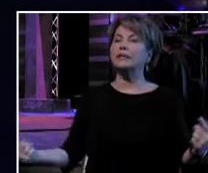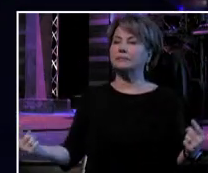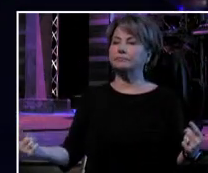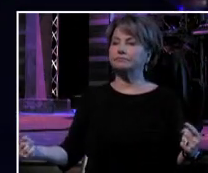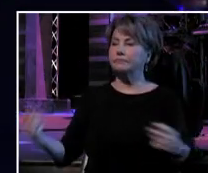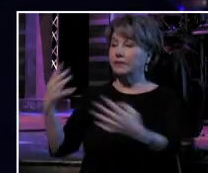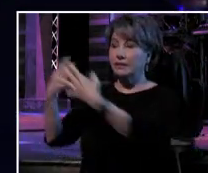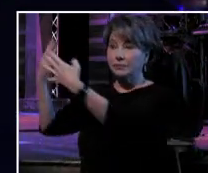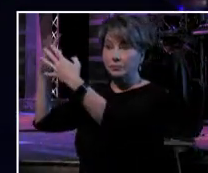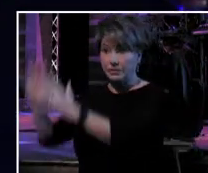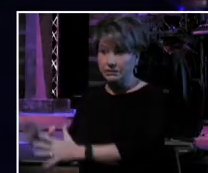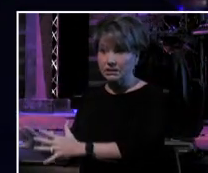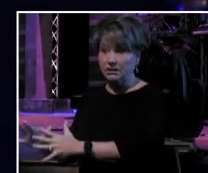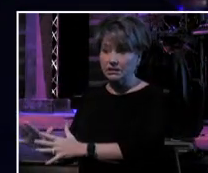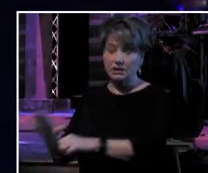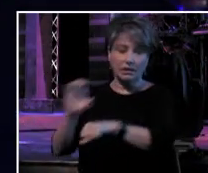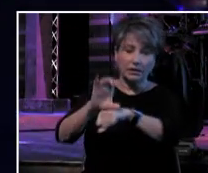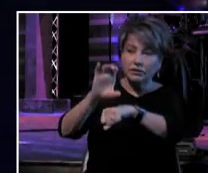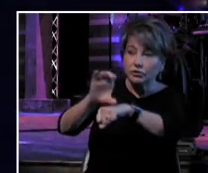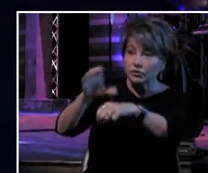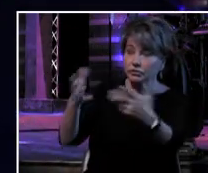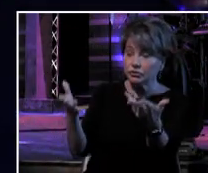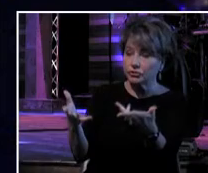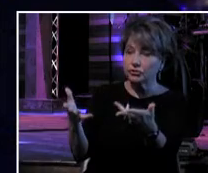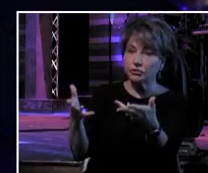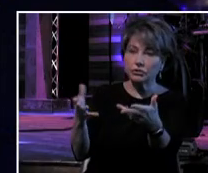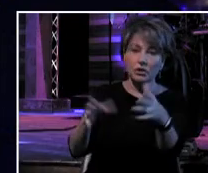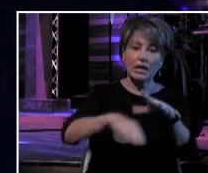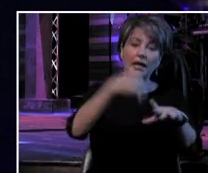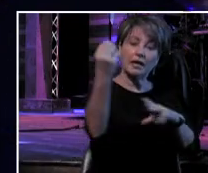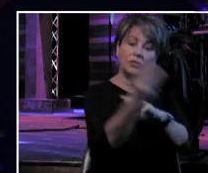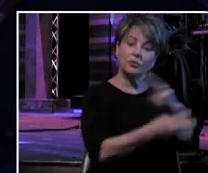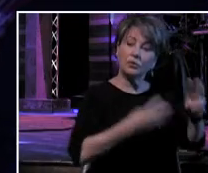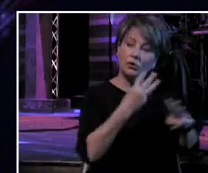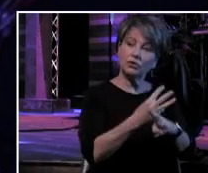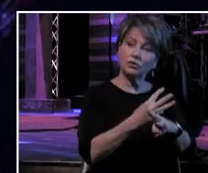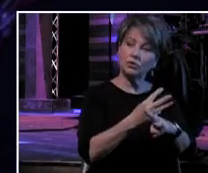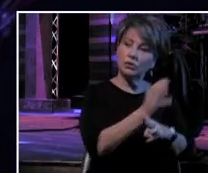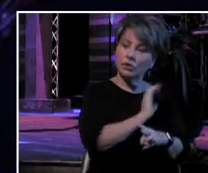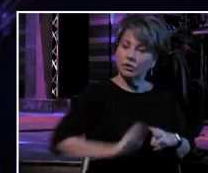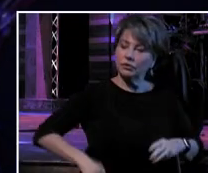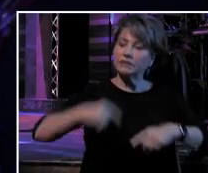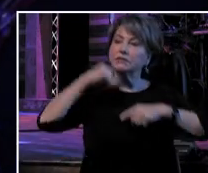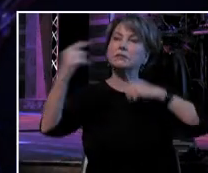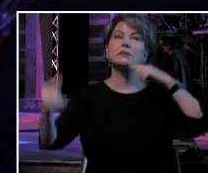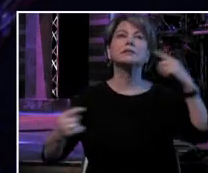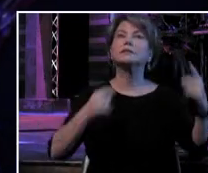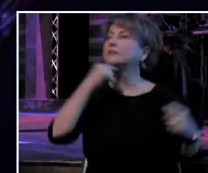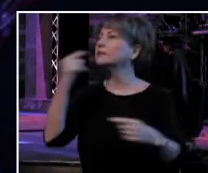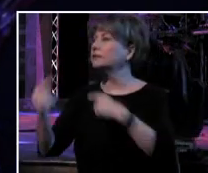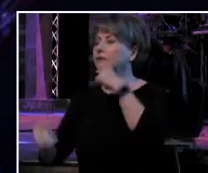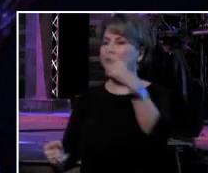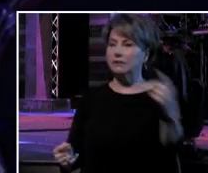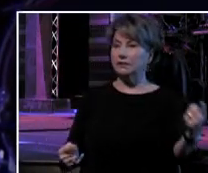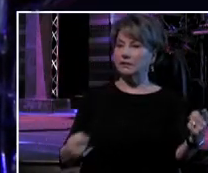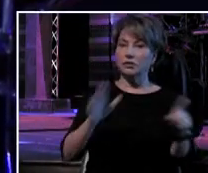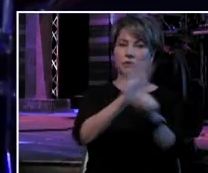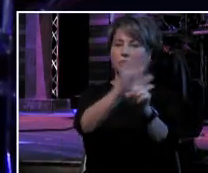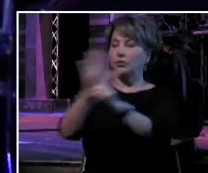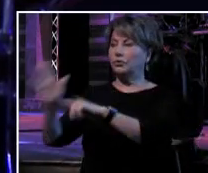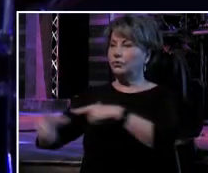prison, in the church, out in the world. Christ is going to be proclaimed. Your